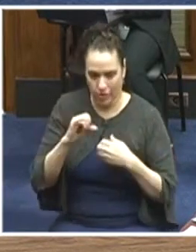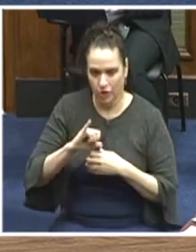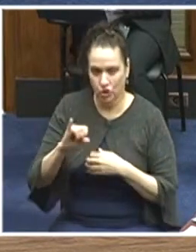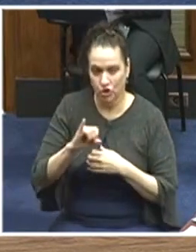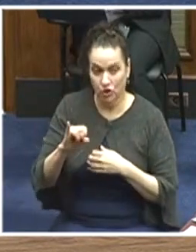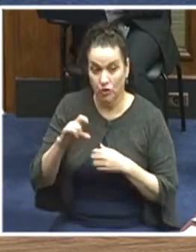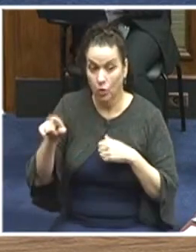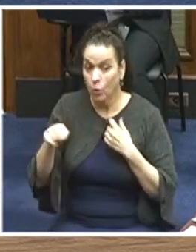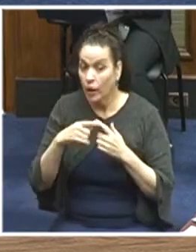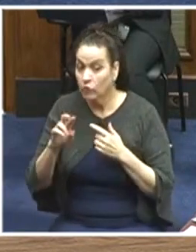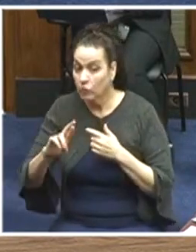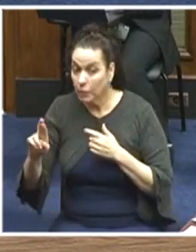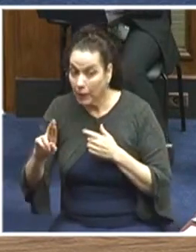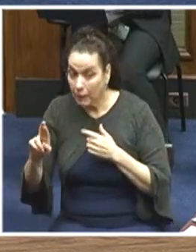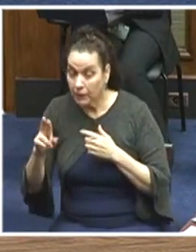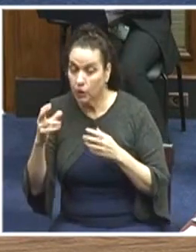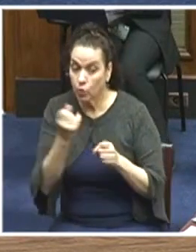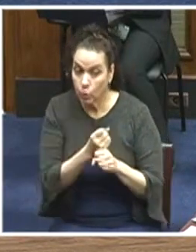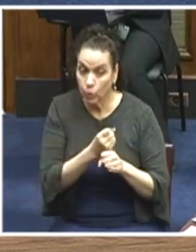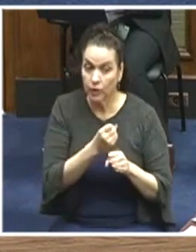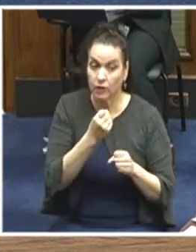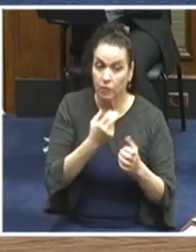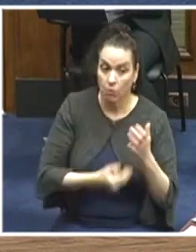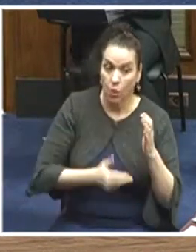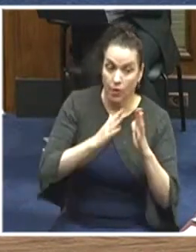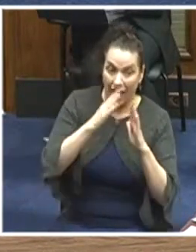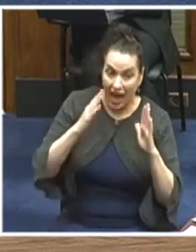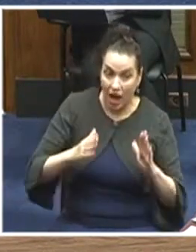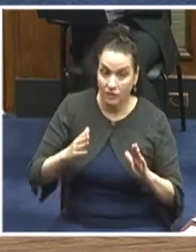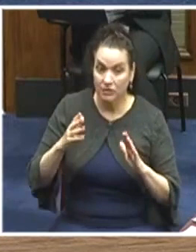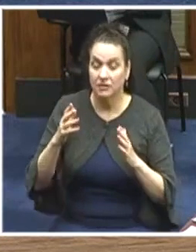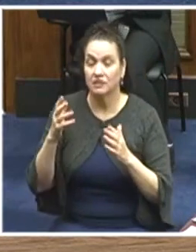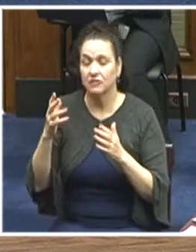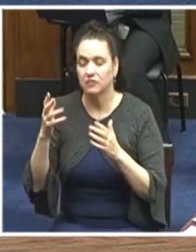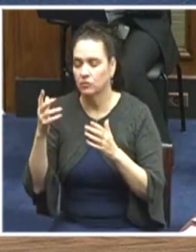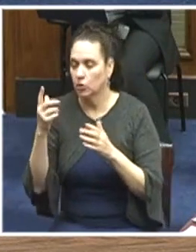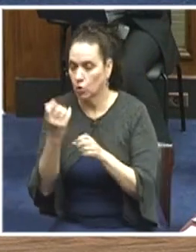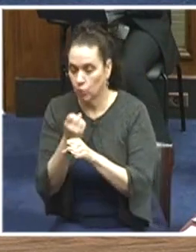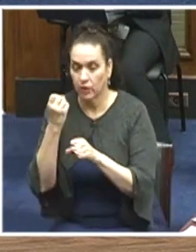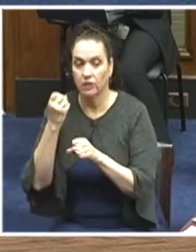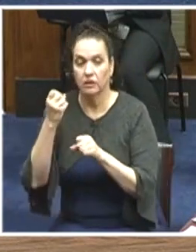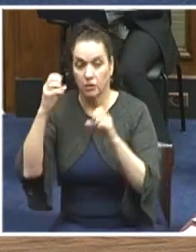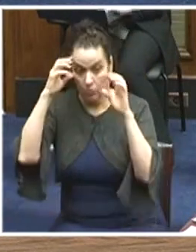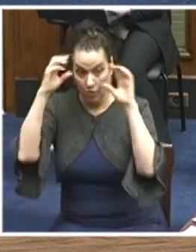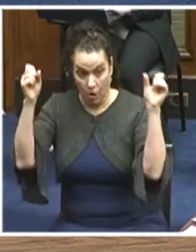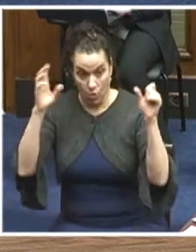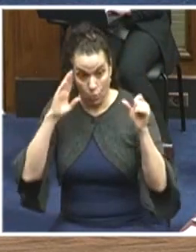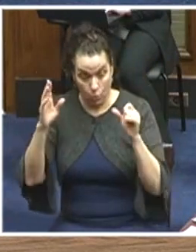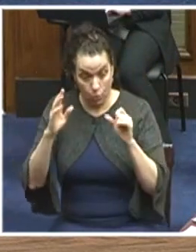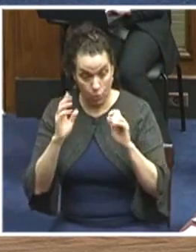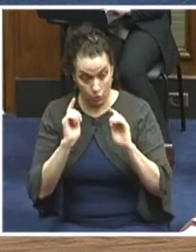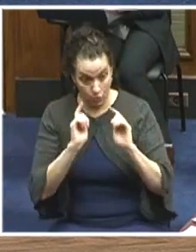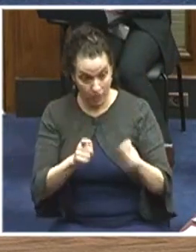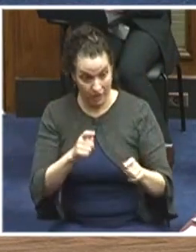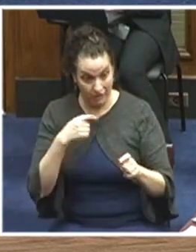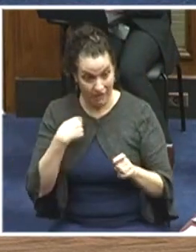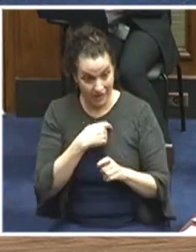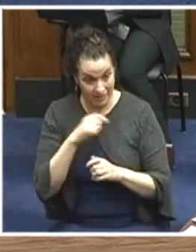majority, you win both houses and possibly get the presidency back, will you give us back our bodily autonomy and repeal this